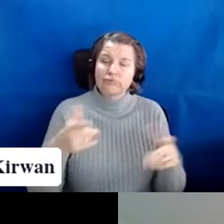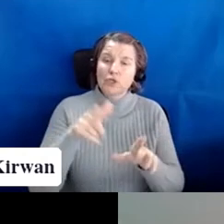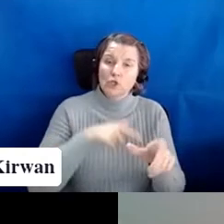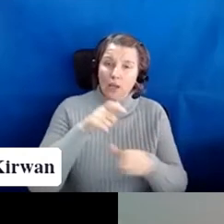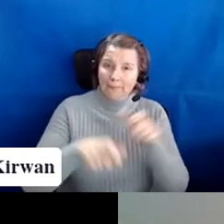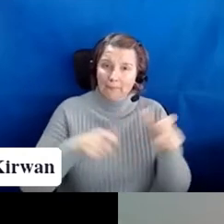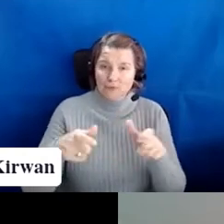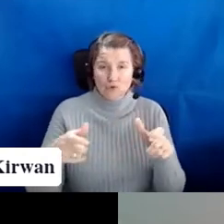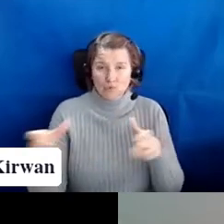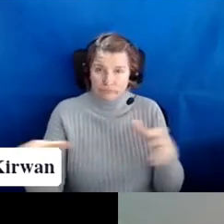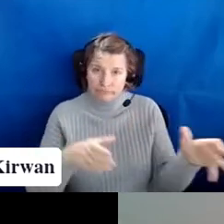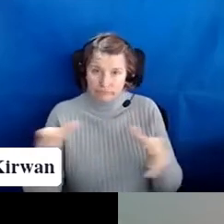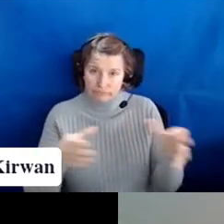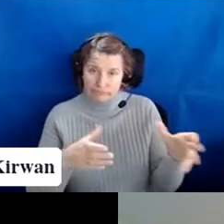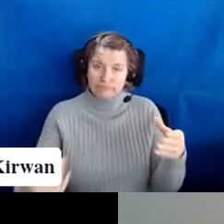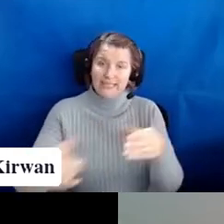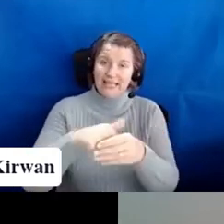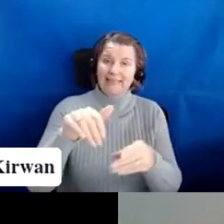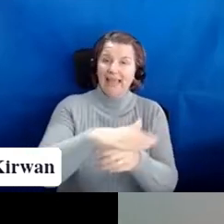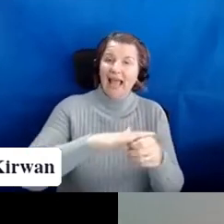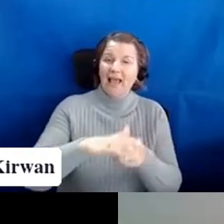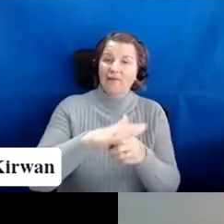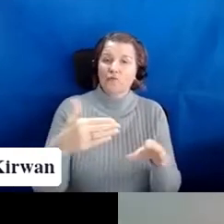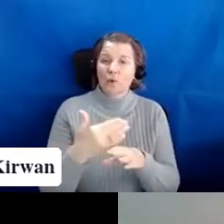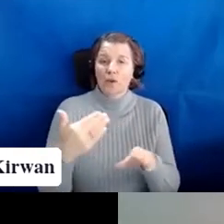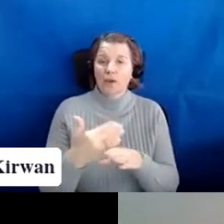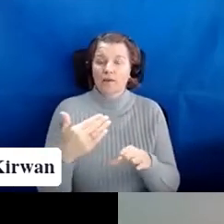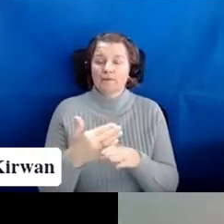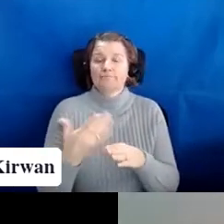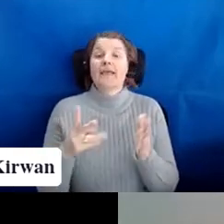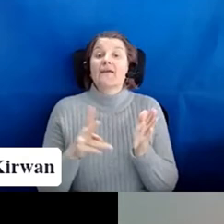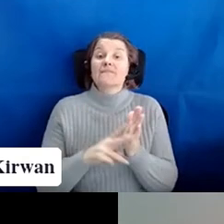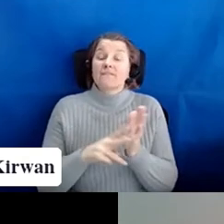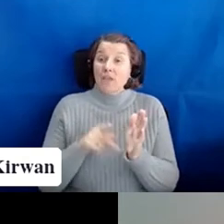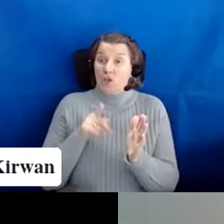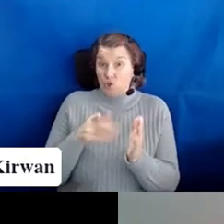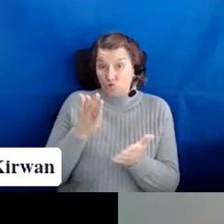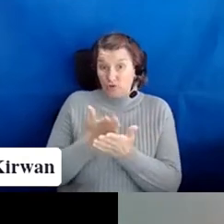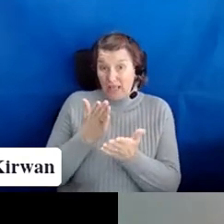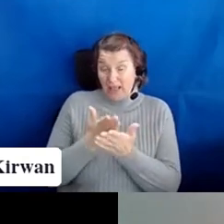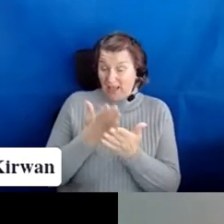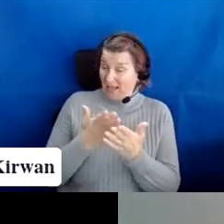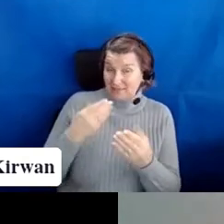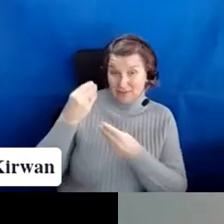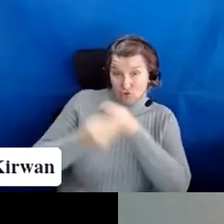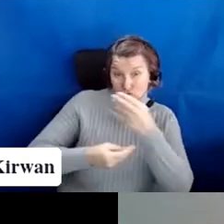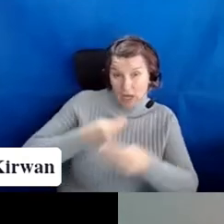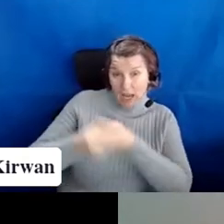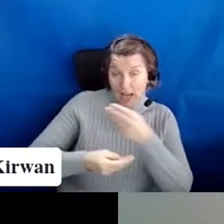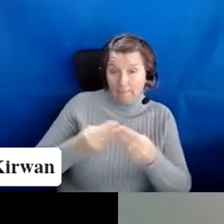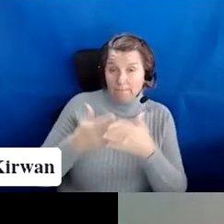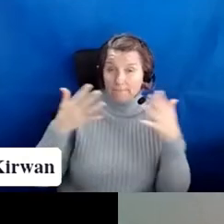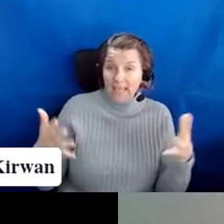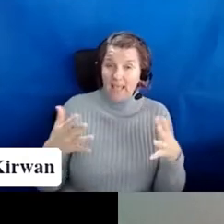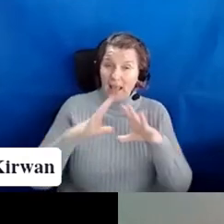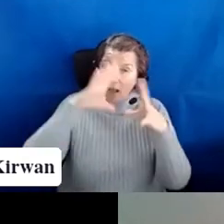into the sector and stay within the sector. And Vivian, even with, you know, you really described a big package of